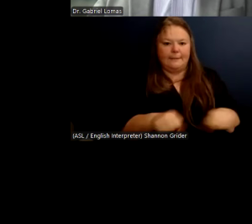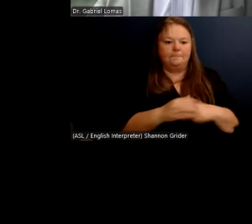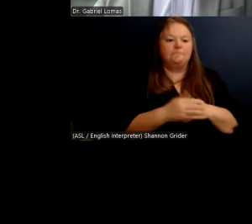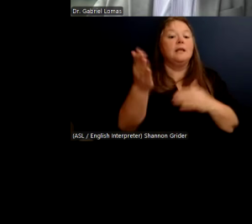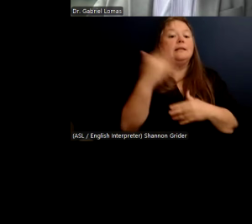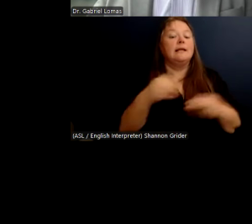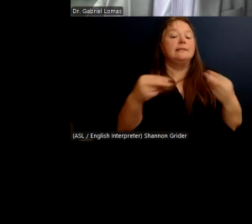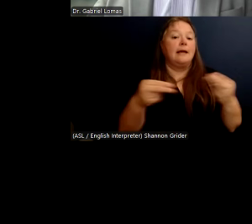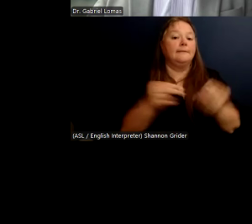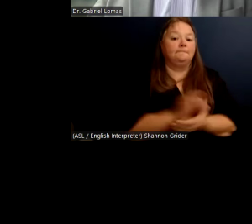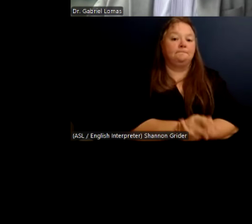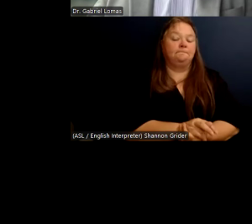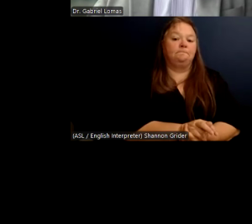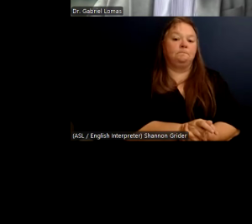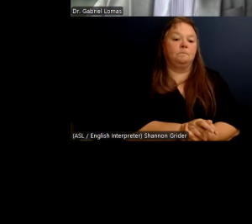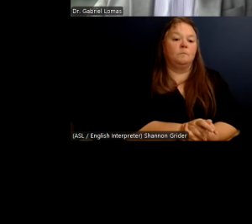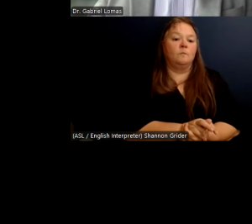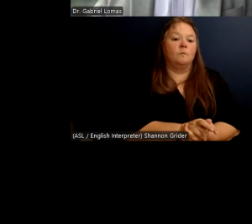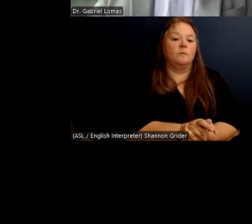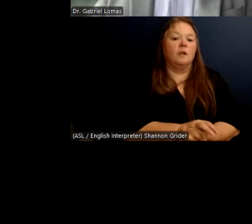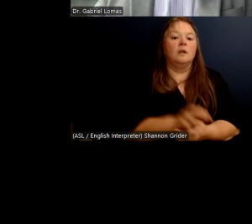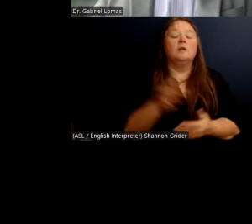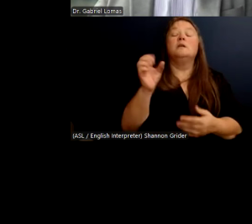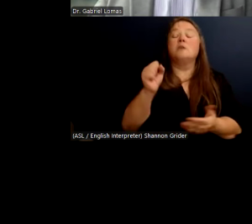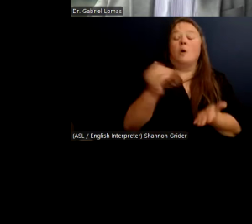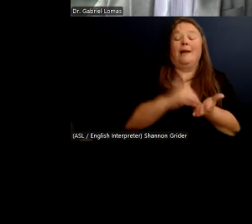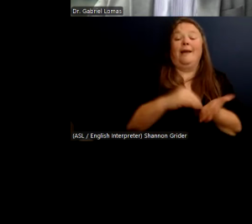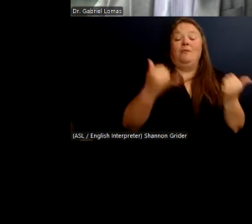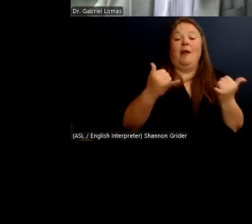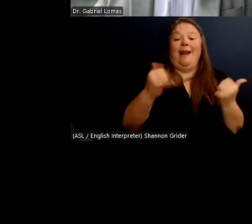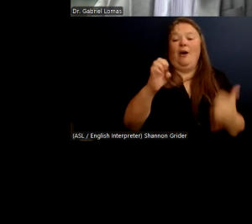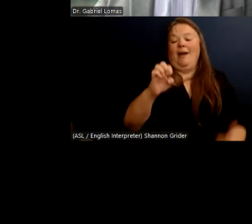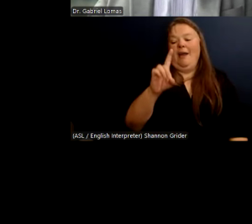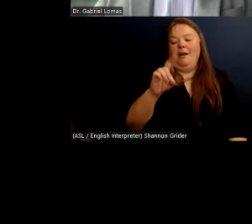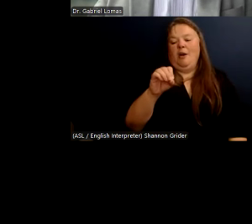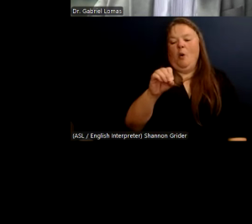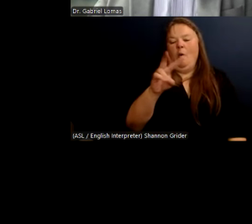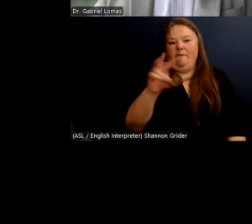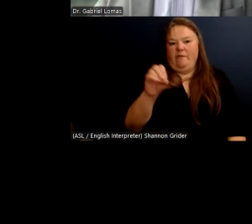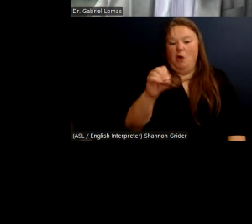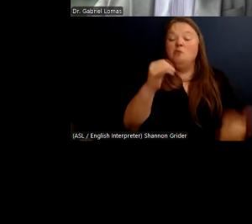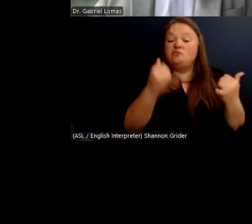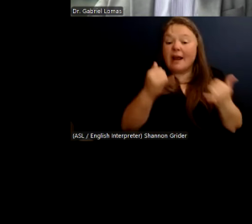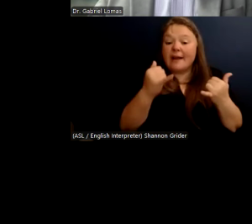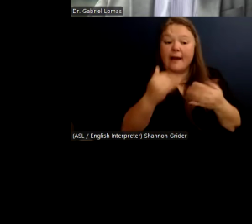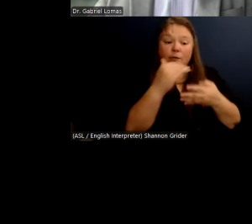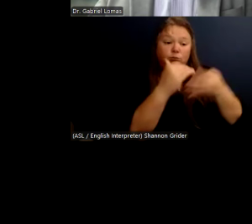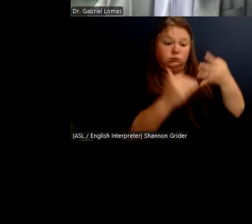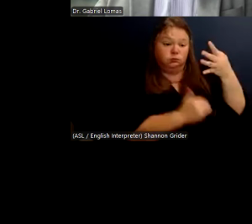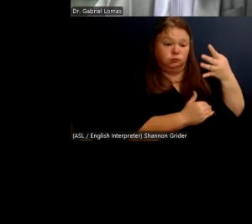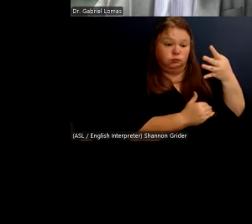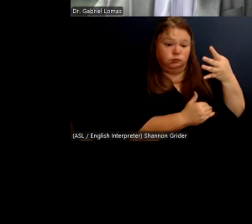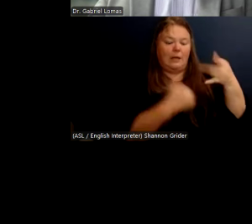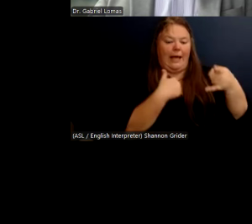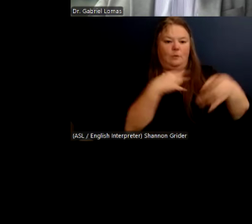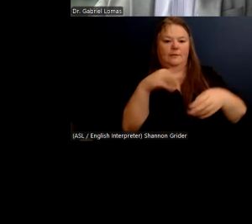please. So Edivo right now, if you look at what is available, these are the things I was part of.